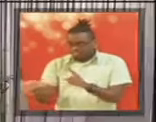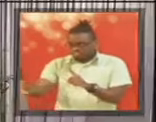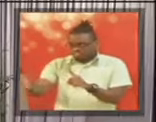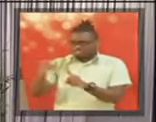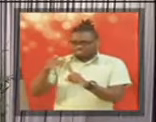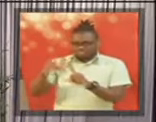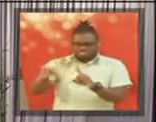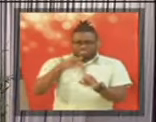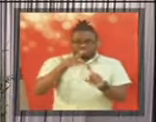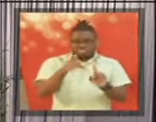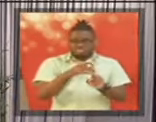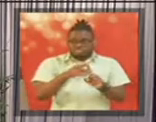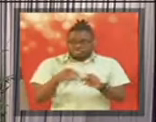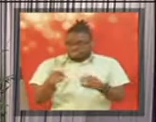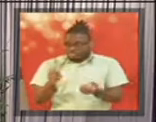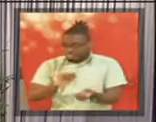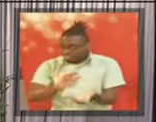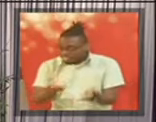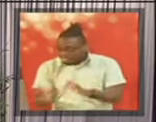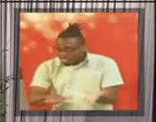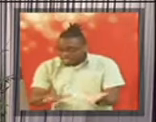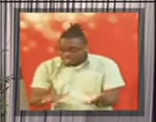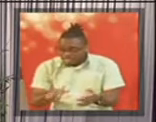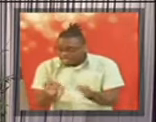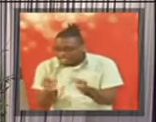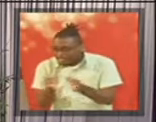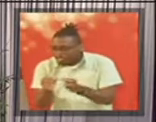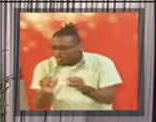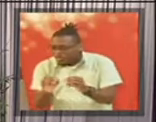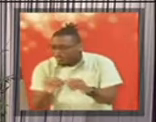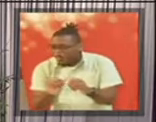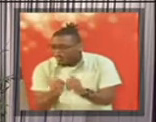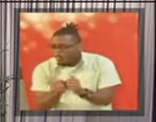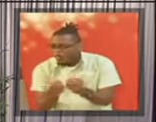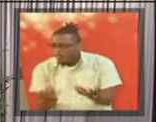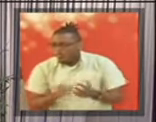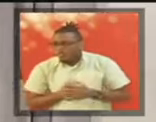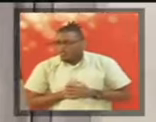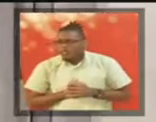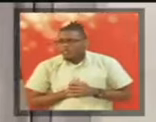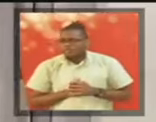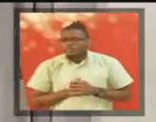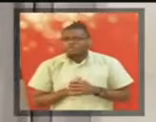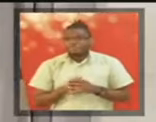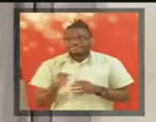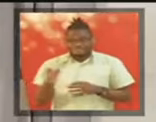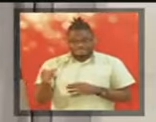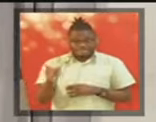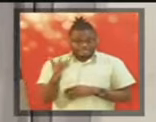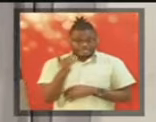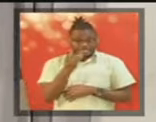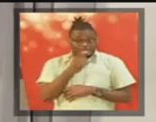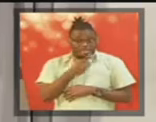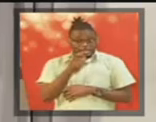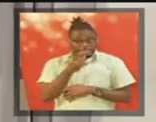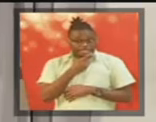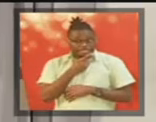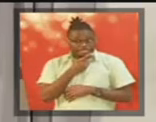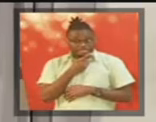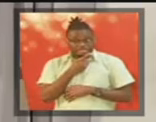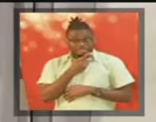Okay. So in terms of your questions, basically diabetes is a condition that will result